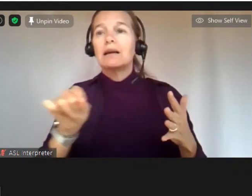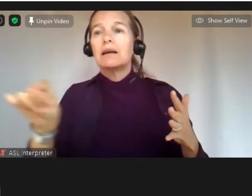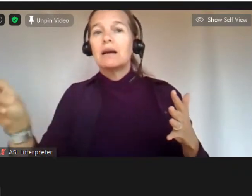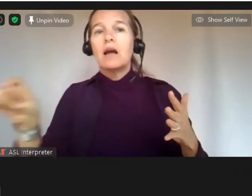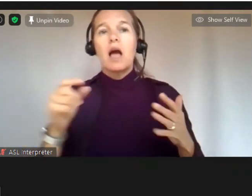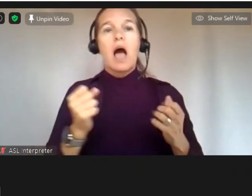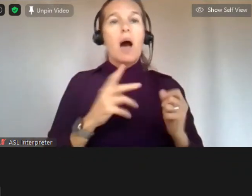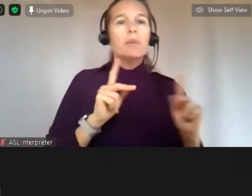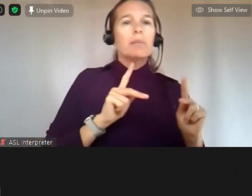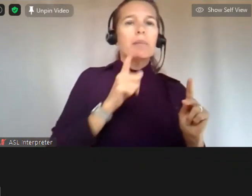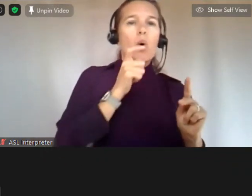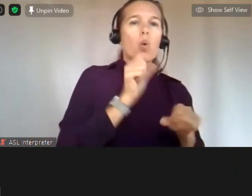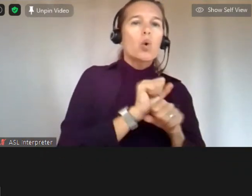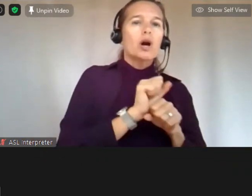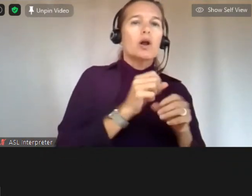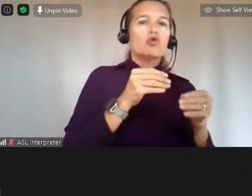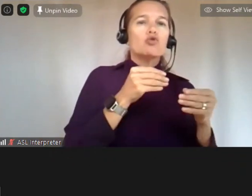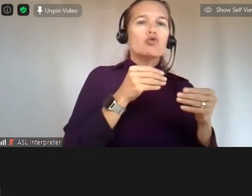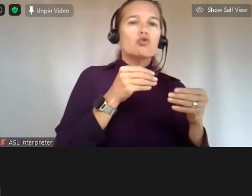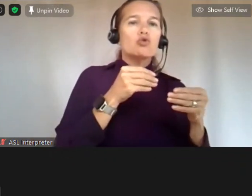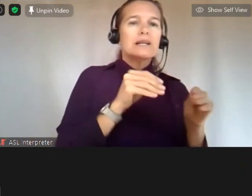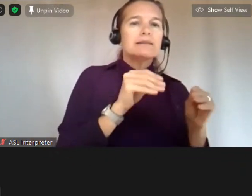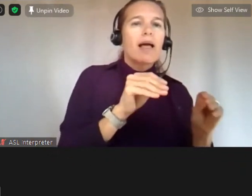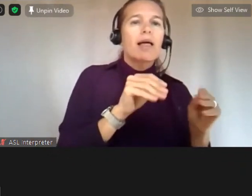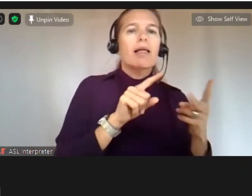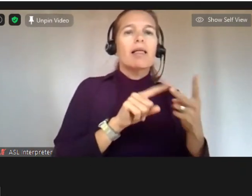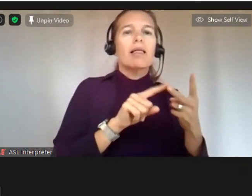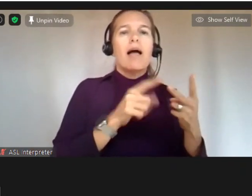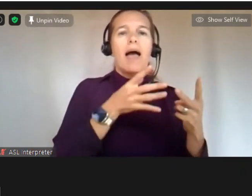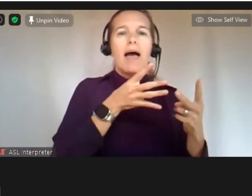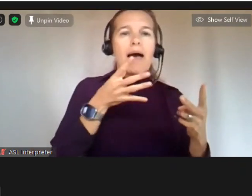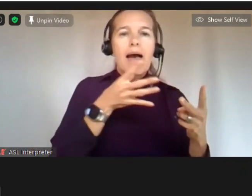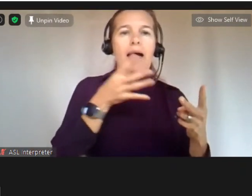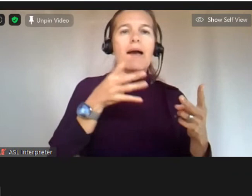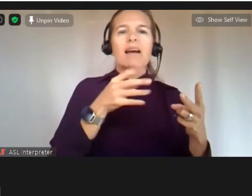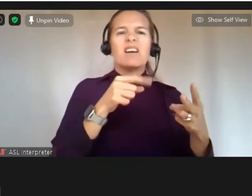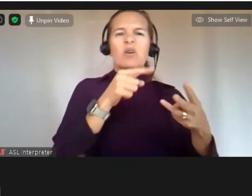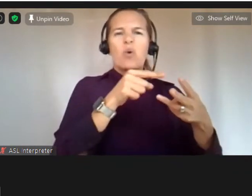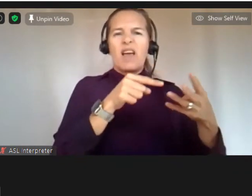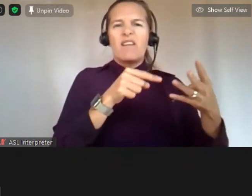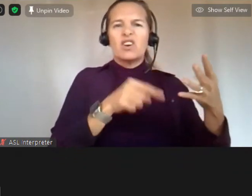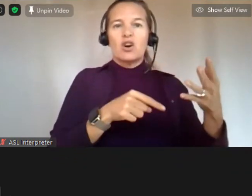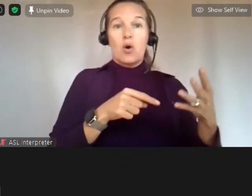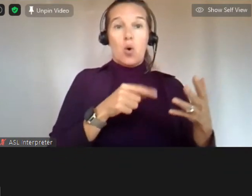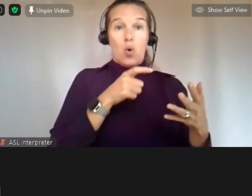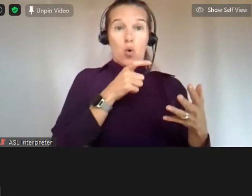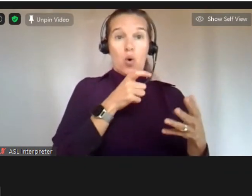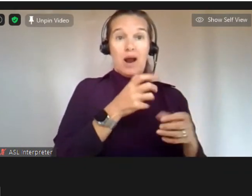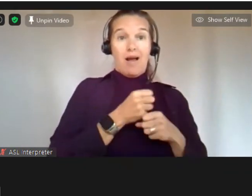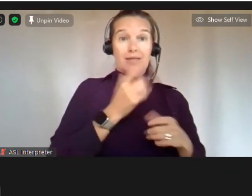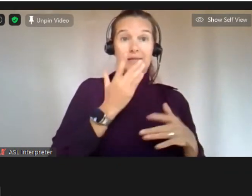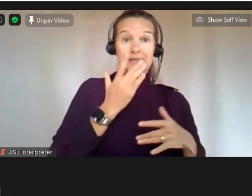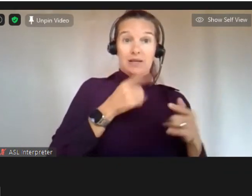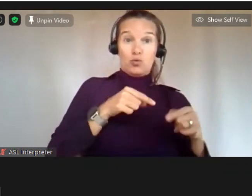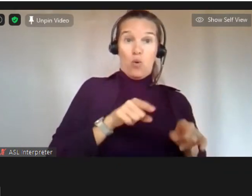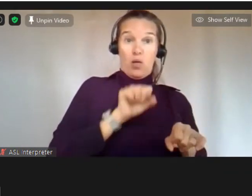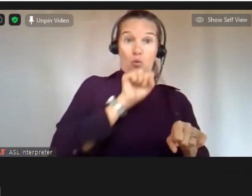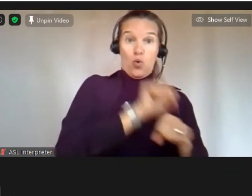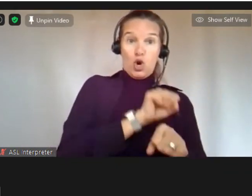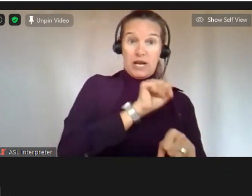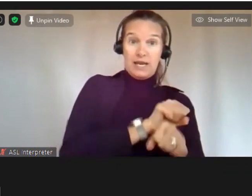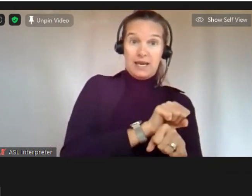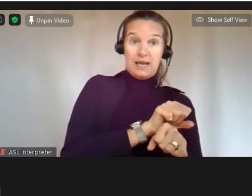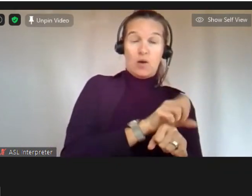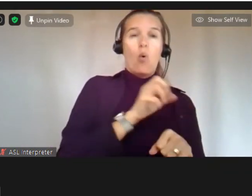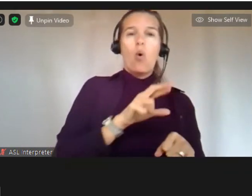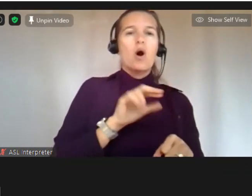who work in retail or ag or, whichever sector got it while they were working, or if that's a